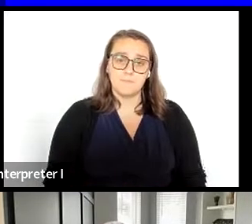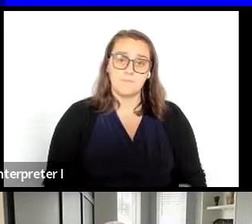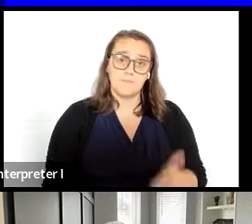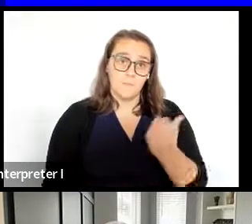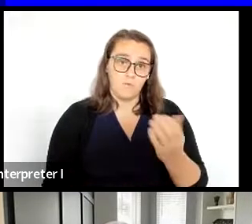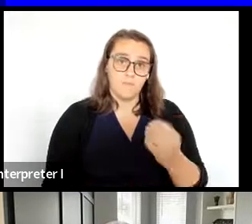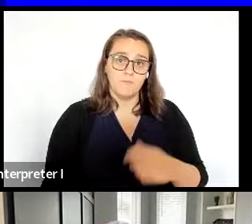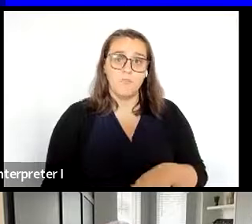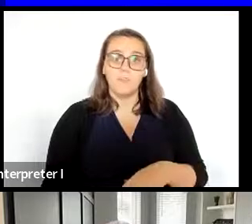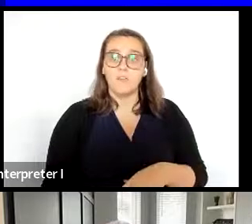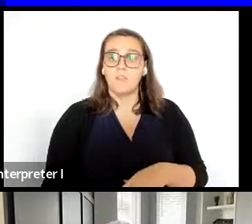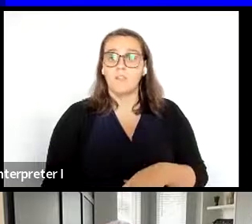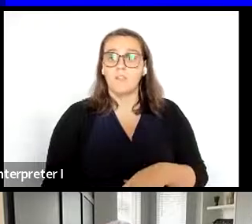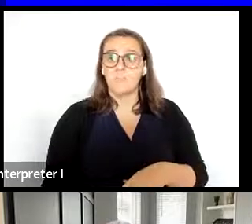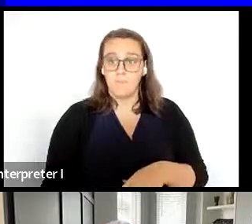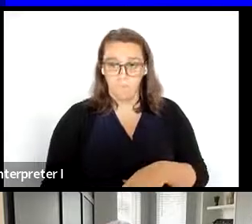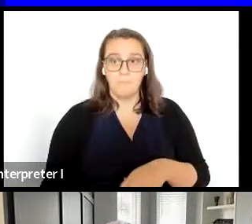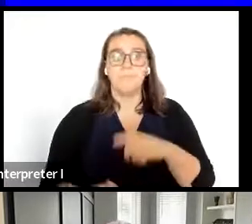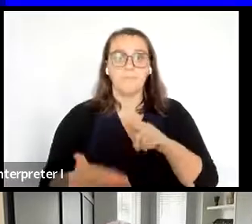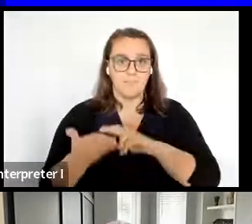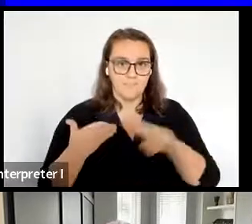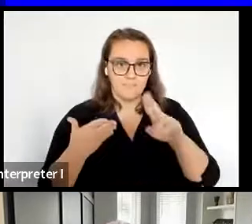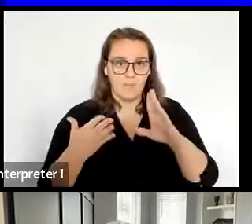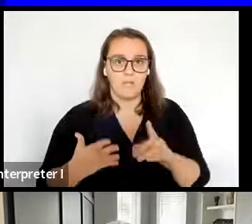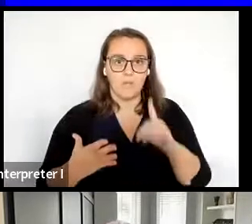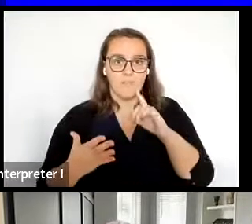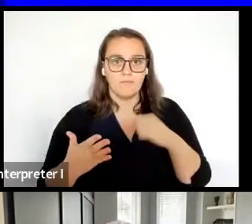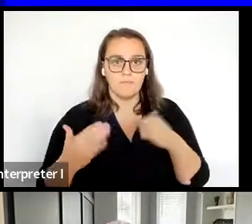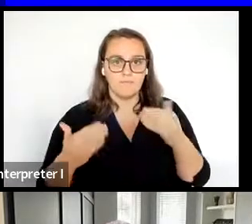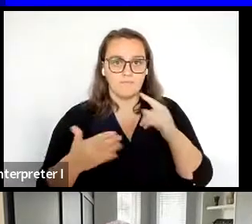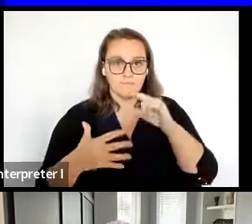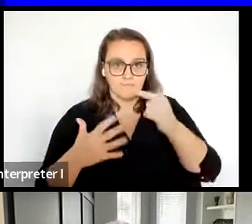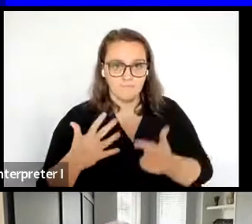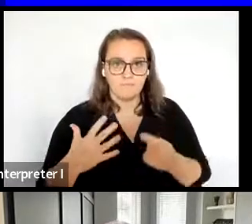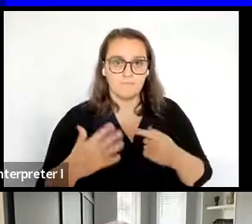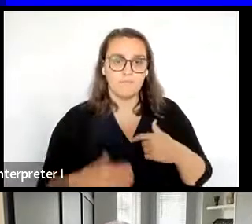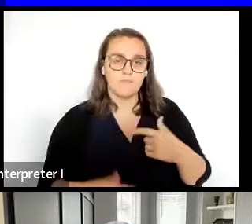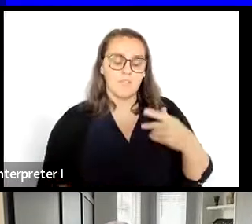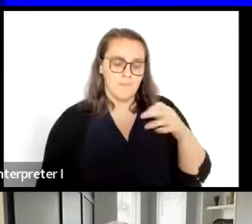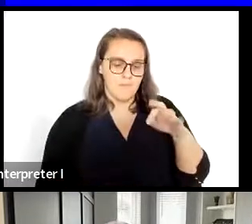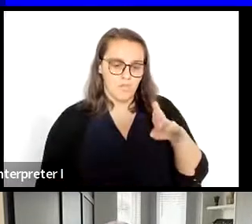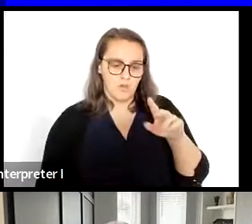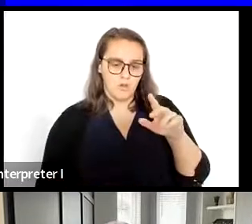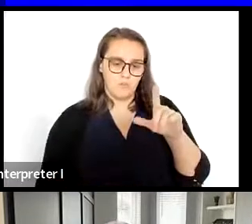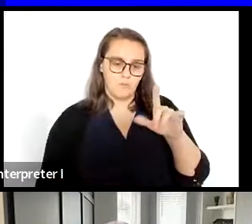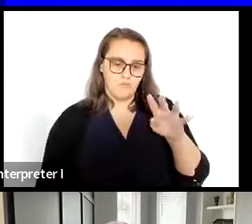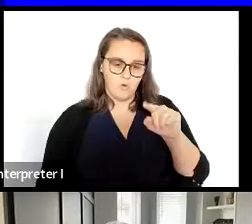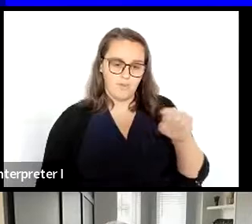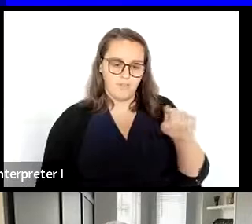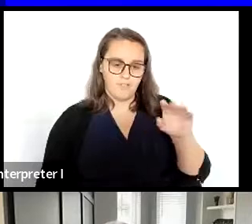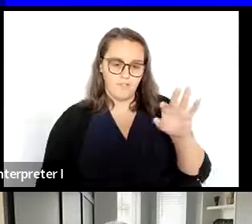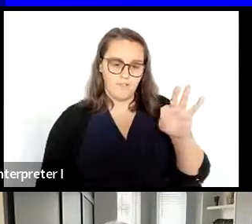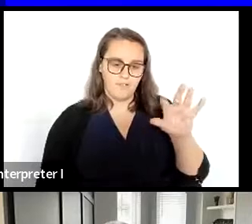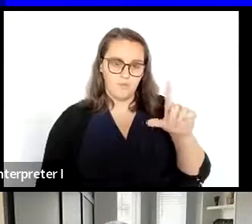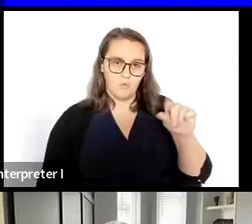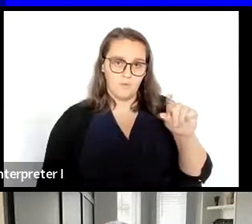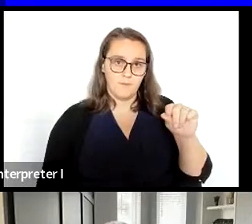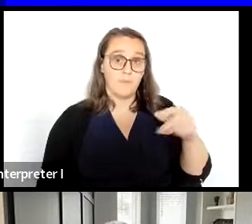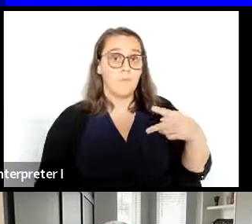Madam Secretary, would you call the roll? The vote is on PR 24-920. Councilmember Pinto,